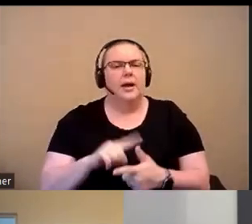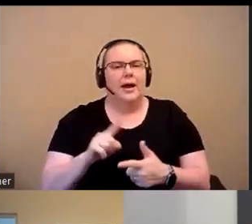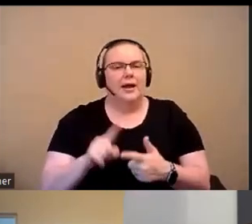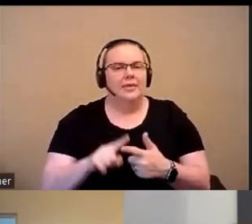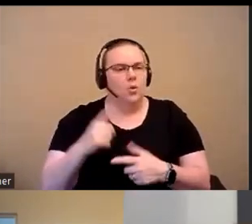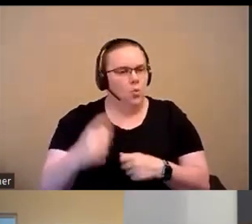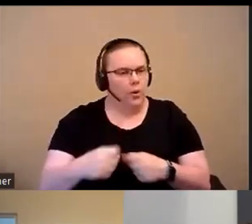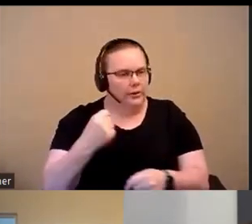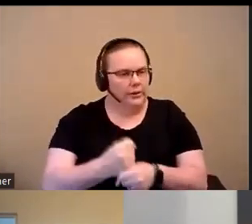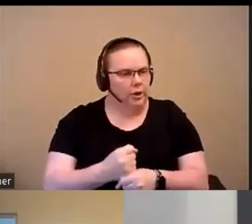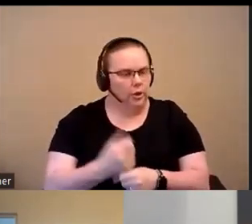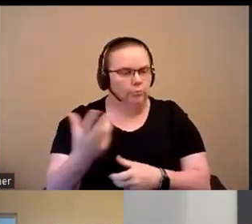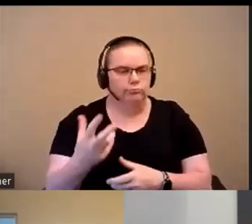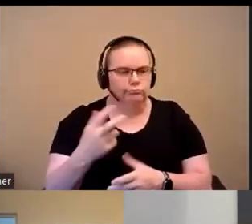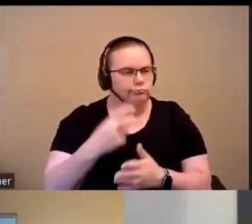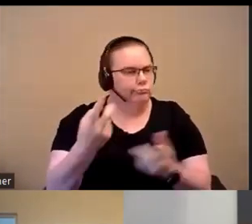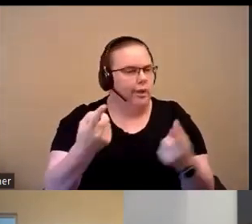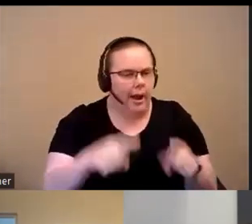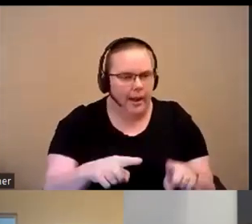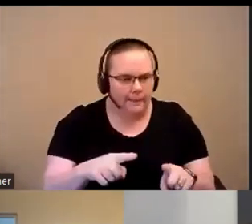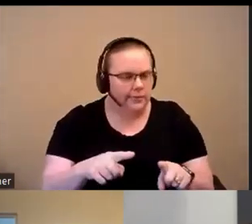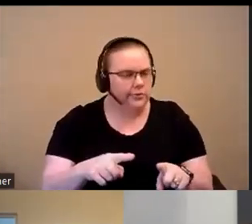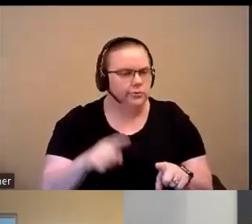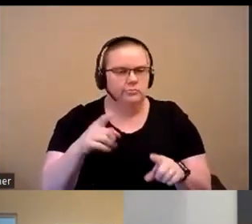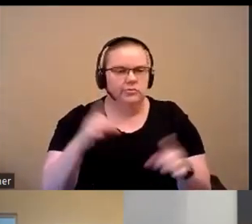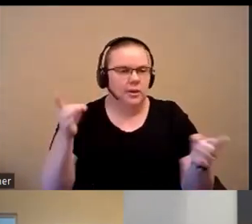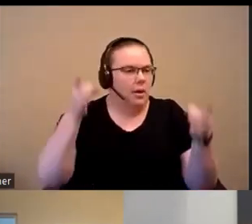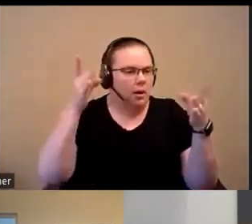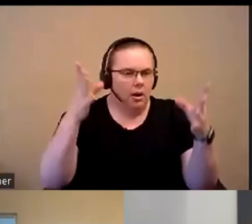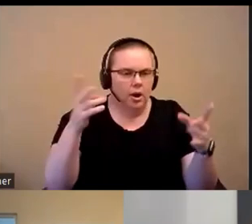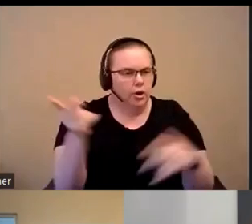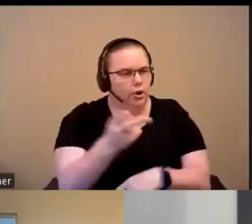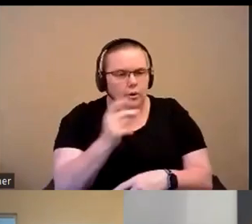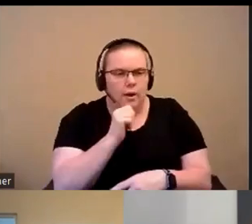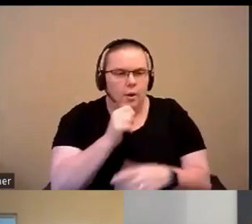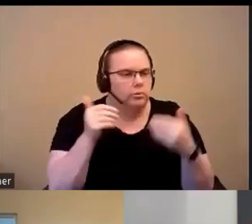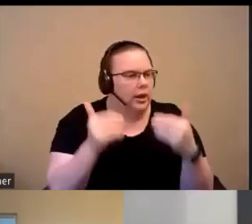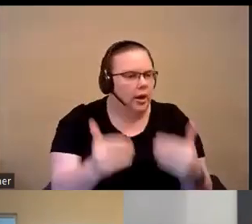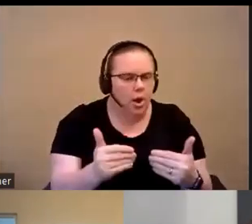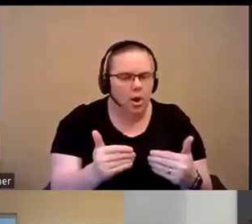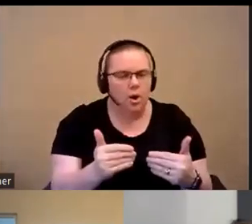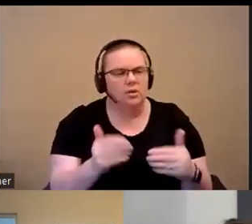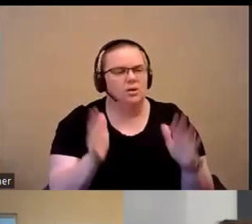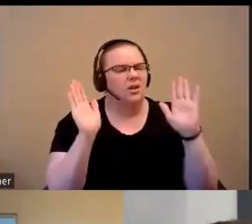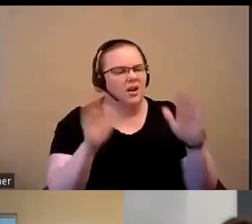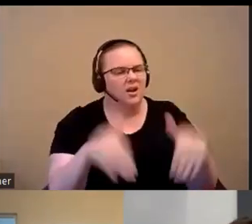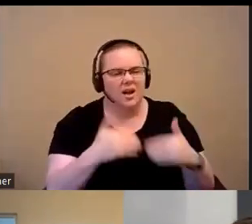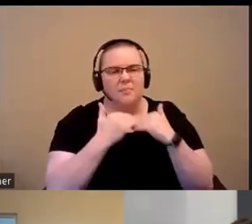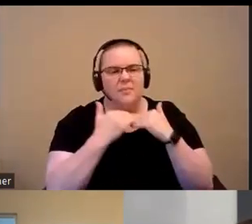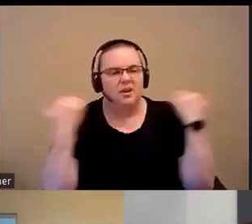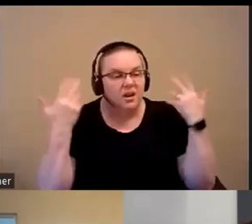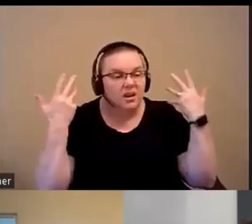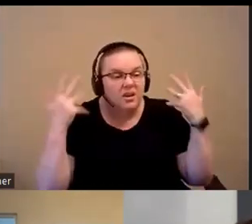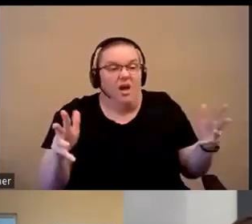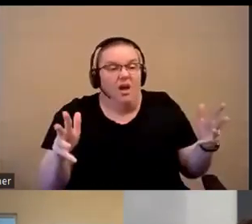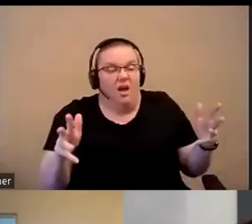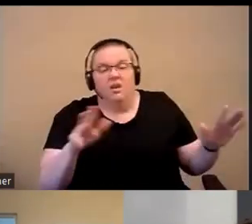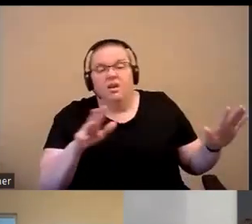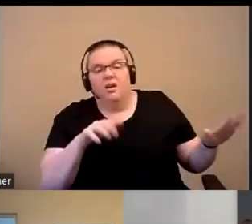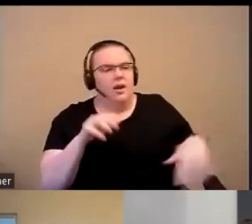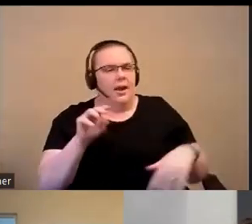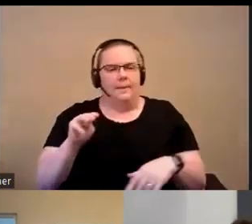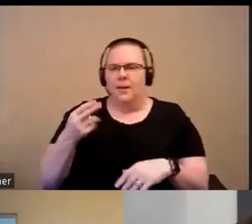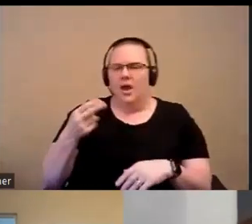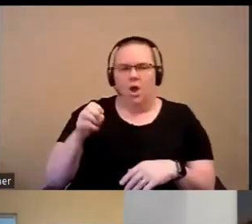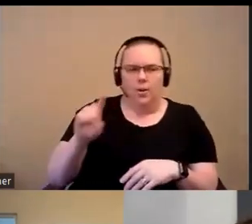into it, something terrible happens. You guys are not getting along, and you're like, okay, I'm out of here, or Mahmood, you're like, okay,